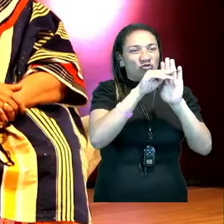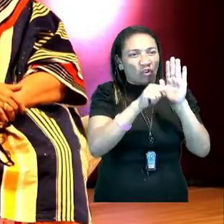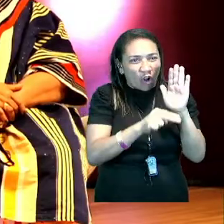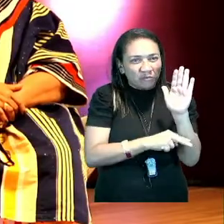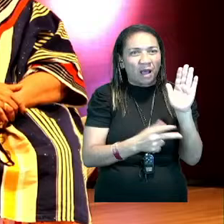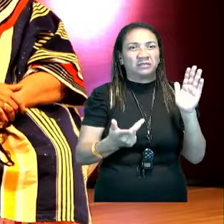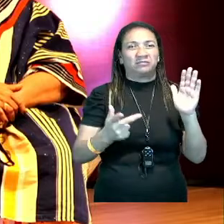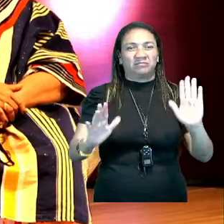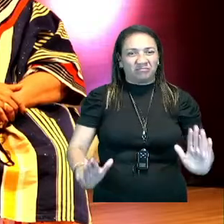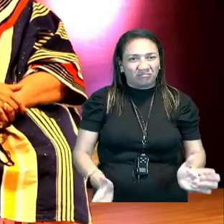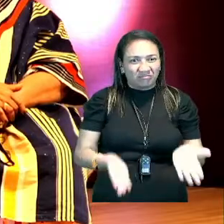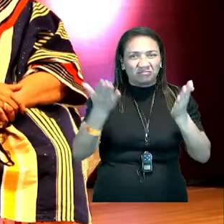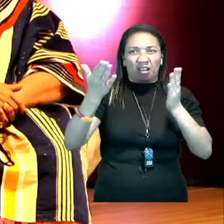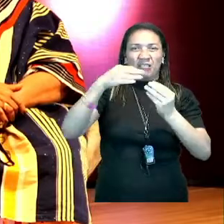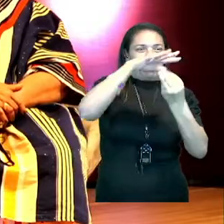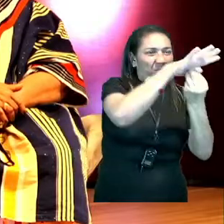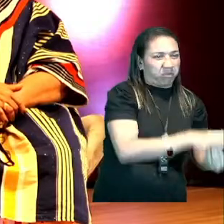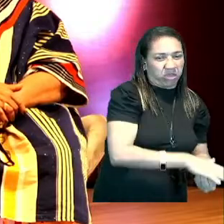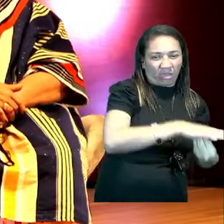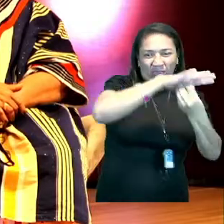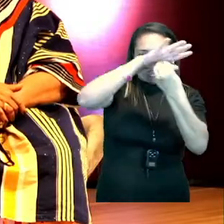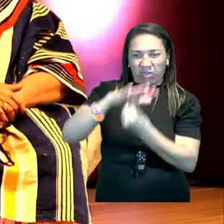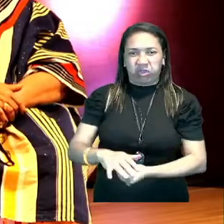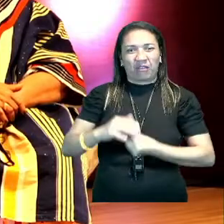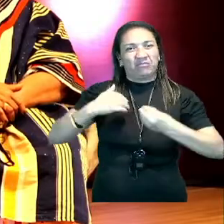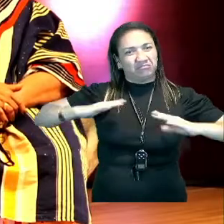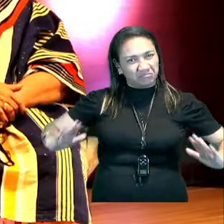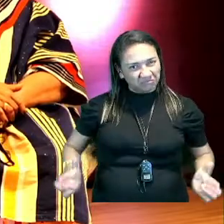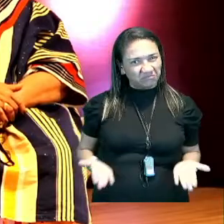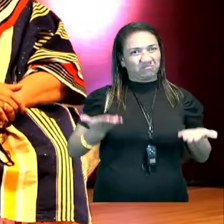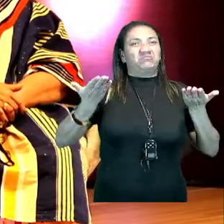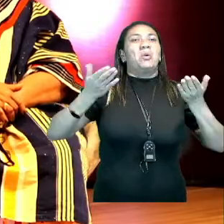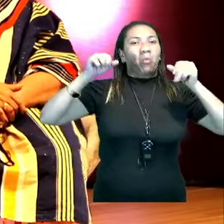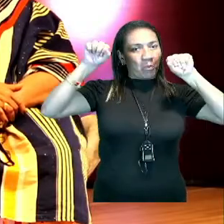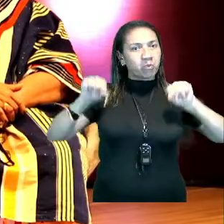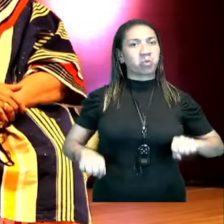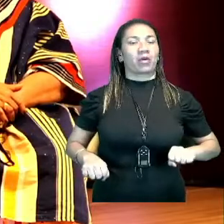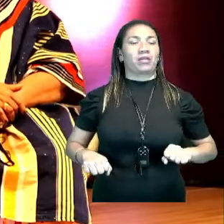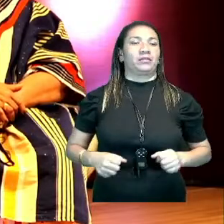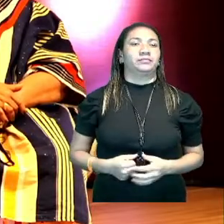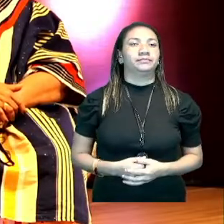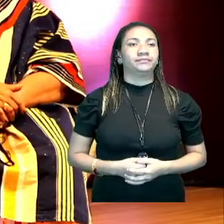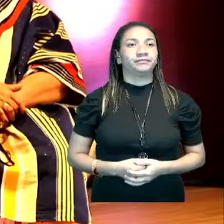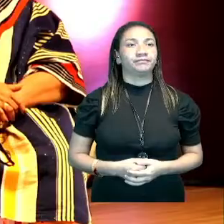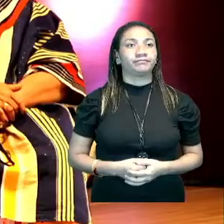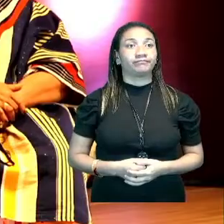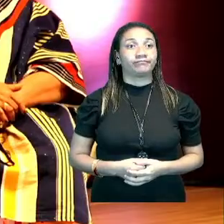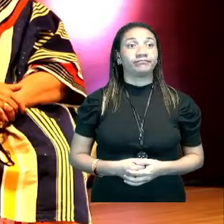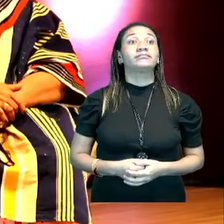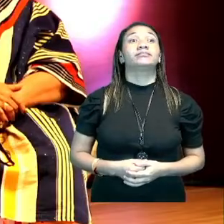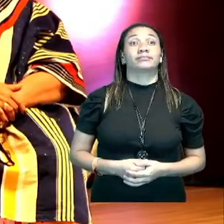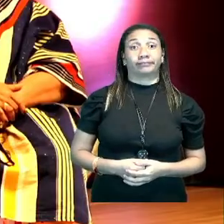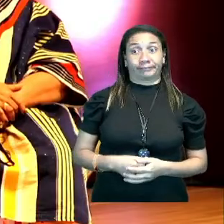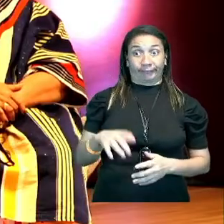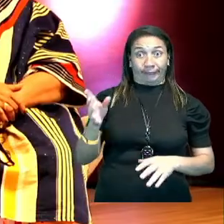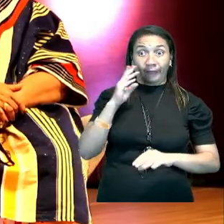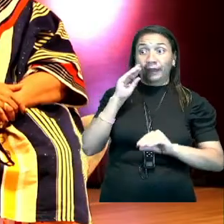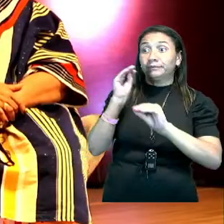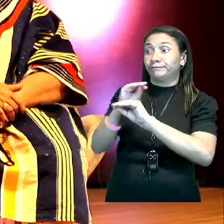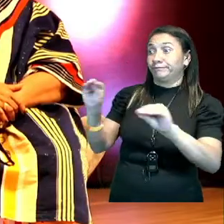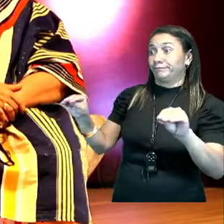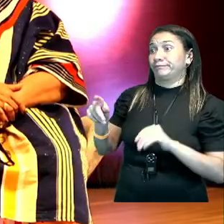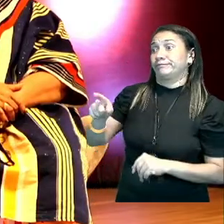of the conditions of being forgotten and abandoned and full of historical violence that they have